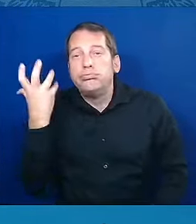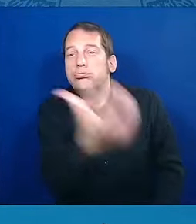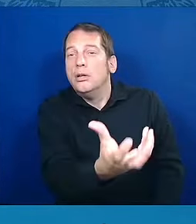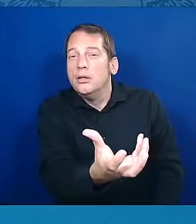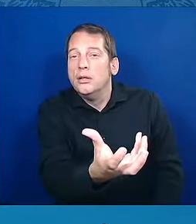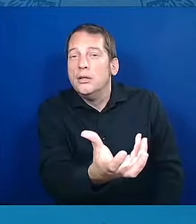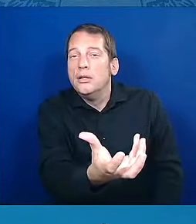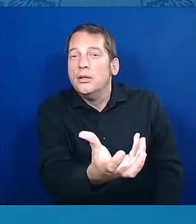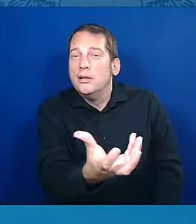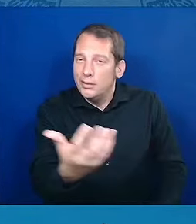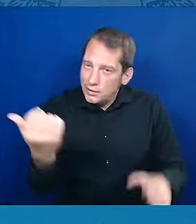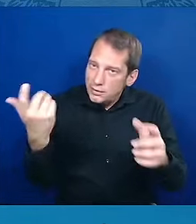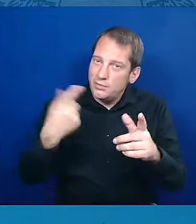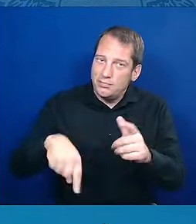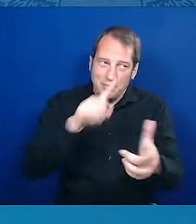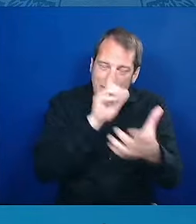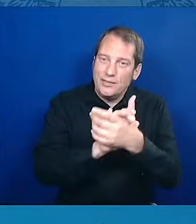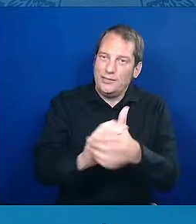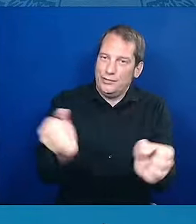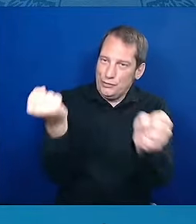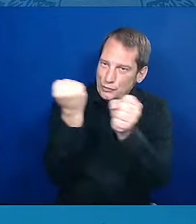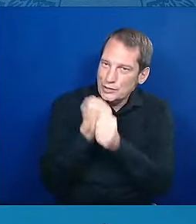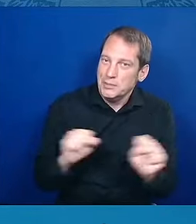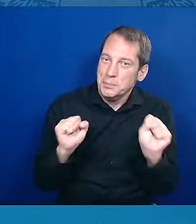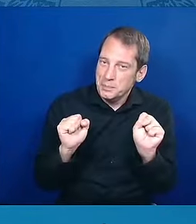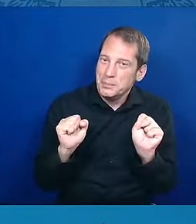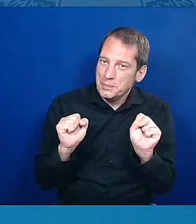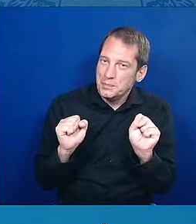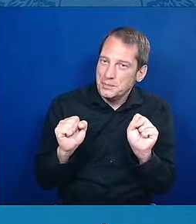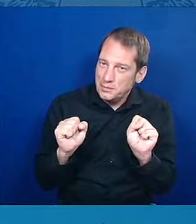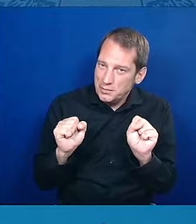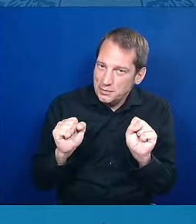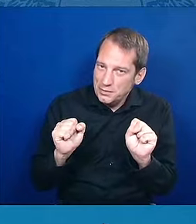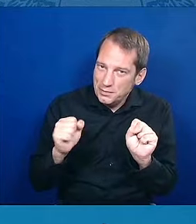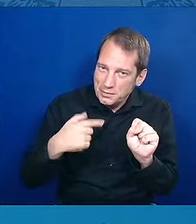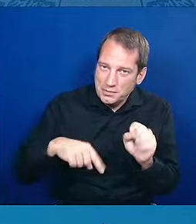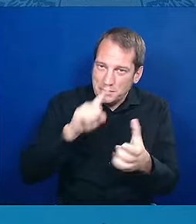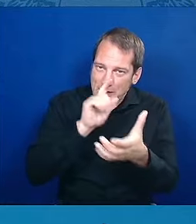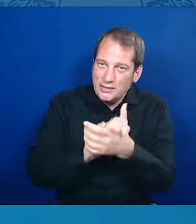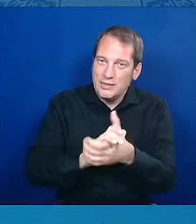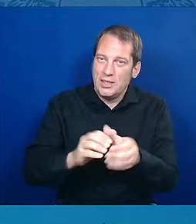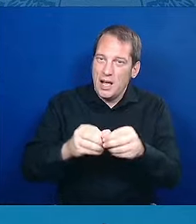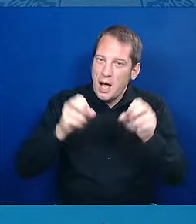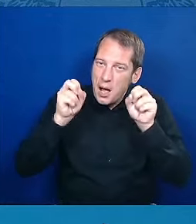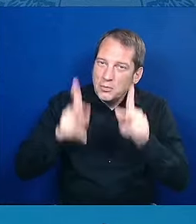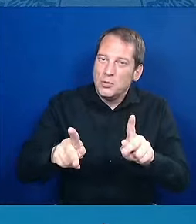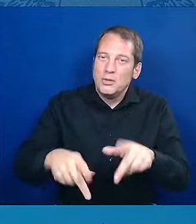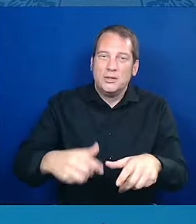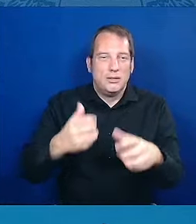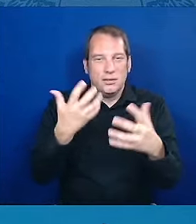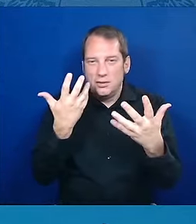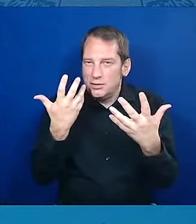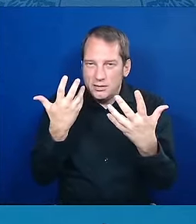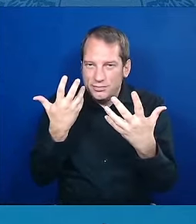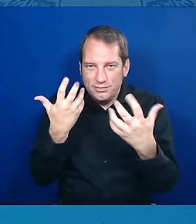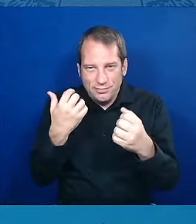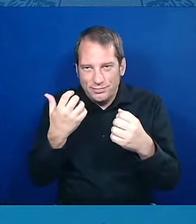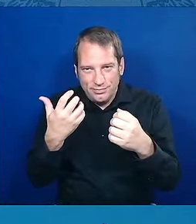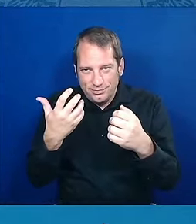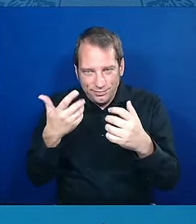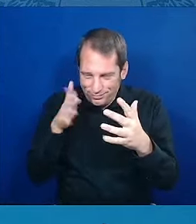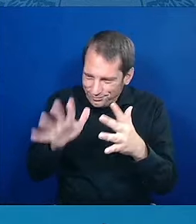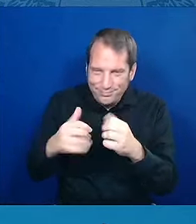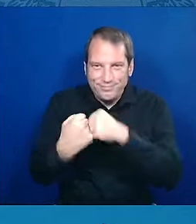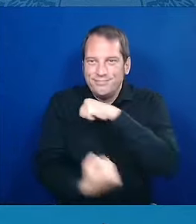believe in the promise of America? And are we ready to fight for it?